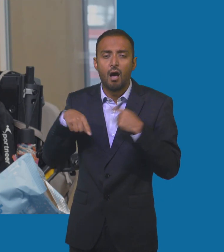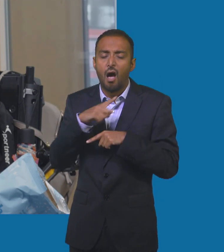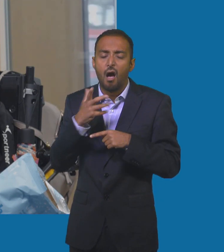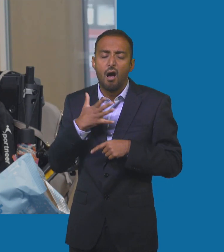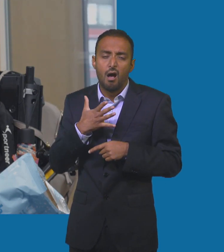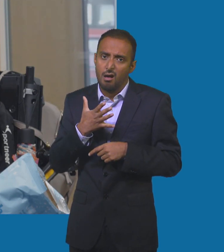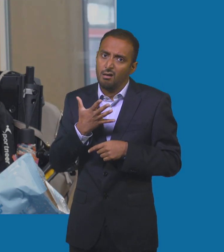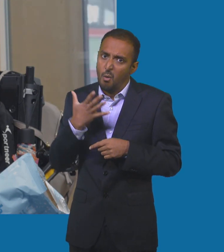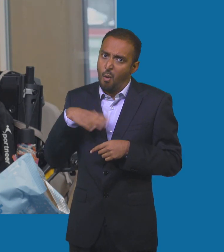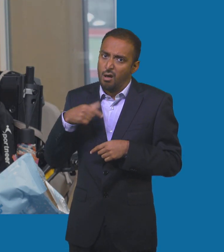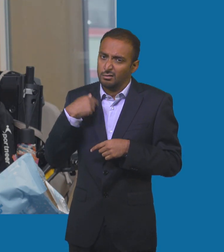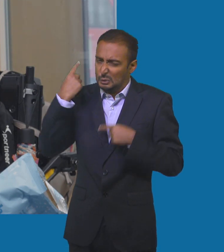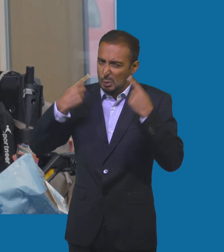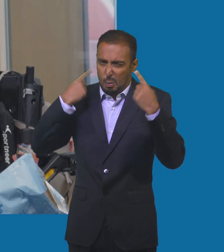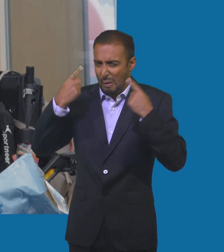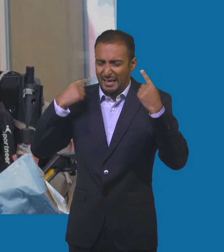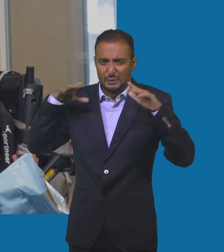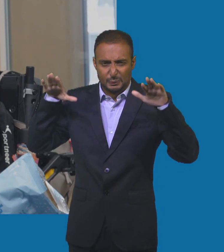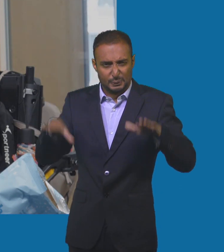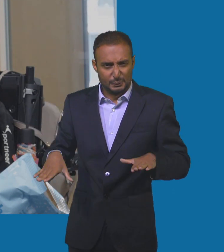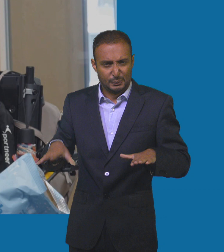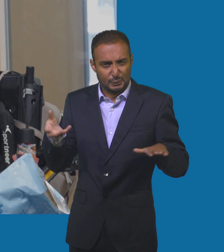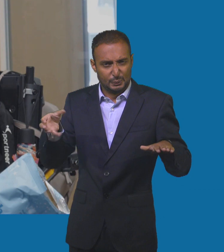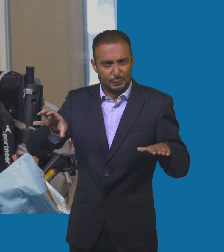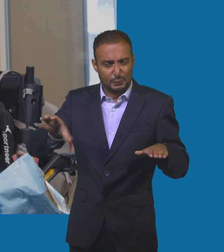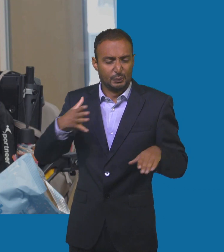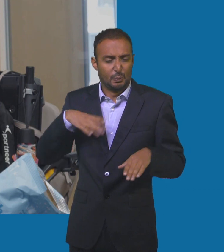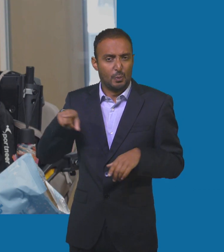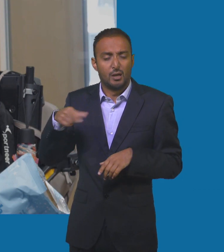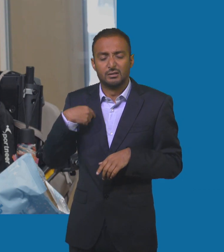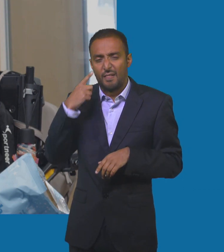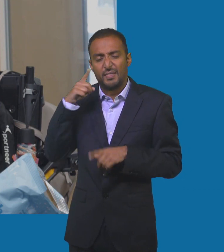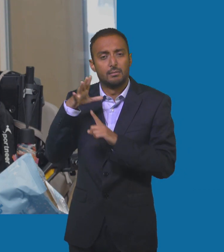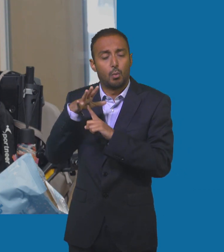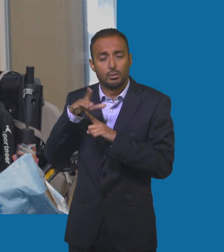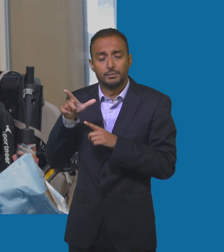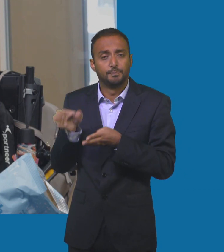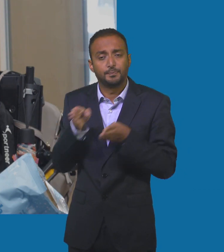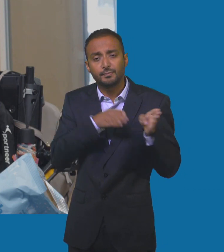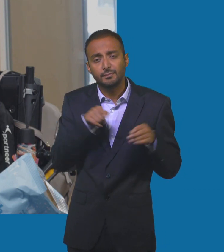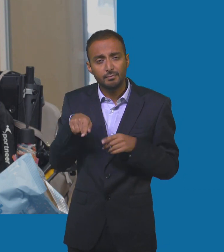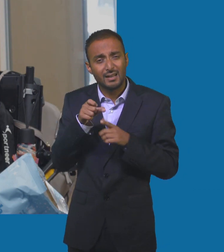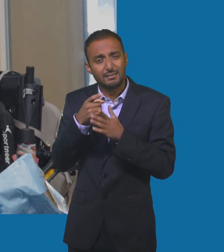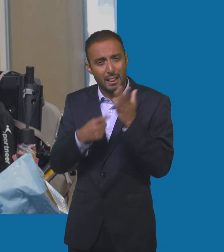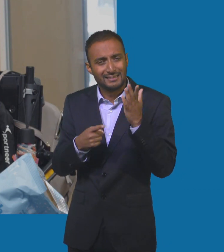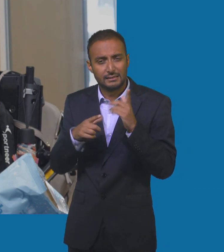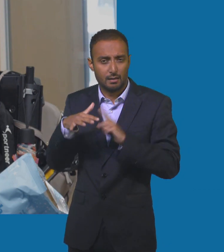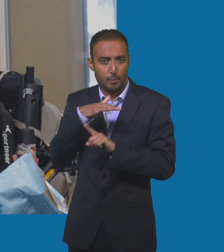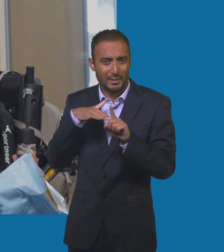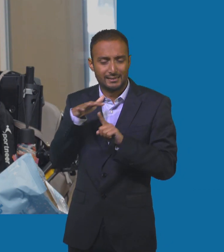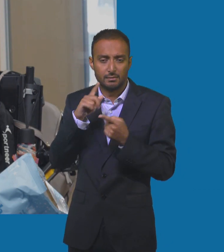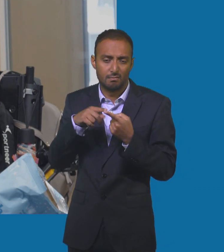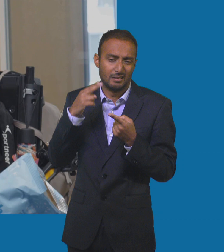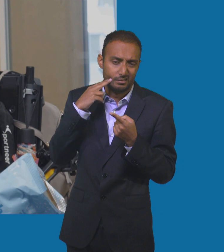I think that's a big thing for cities to get on board with. But what about the disability community? Obviously, we have, deaf, disabled